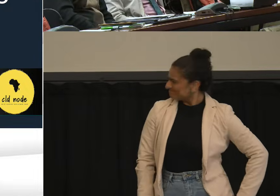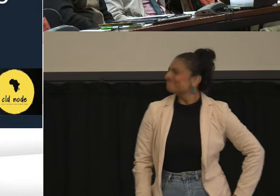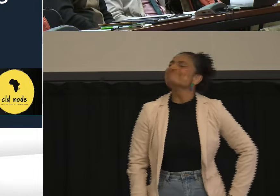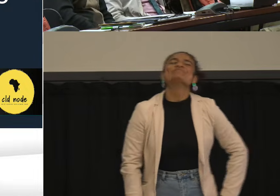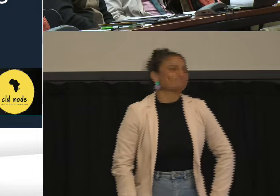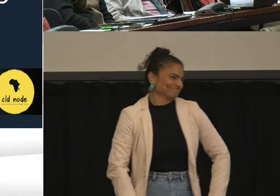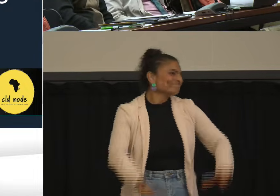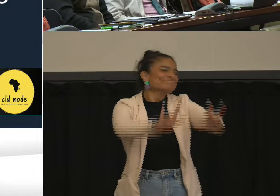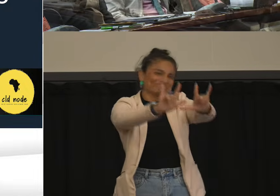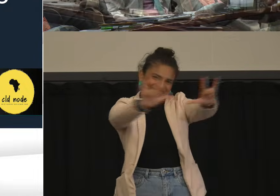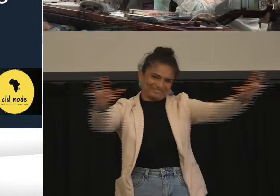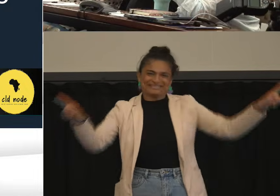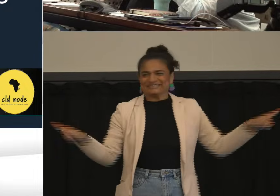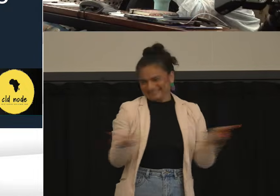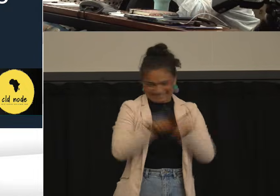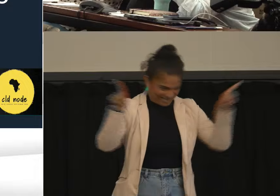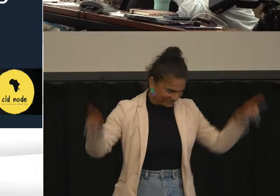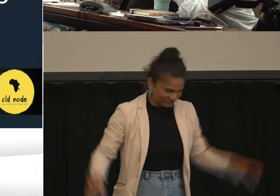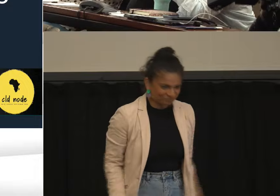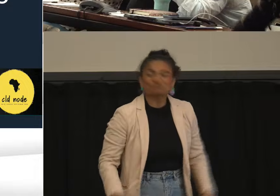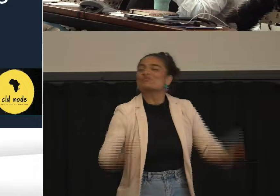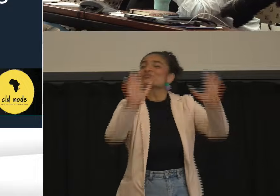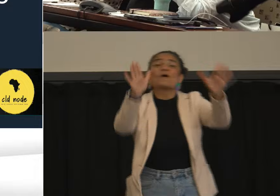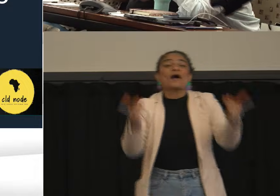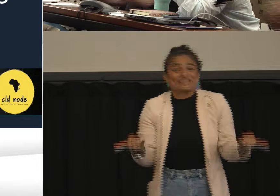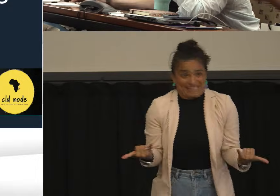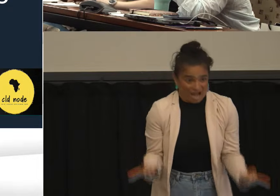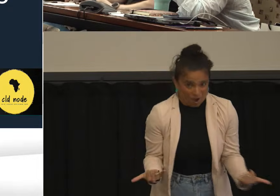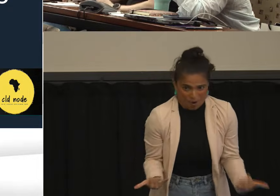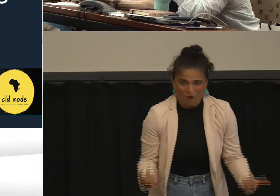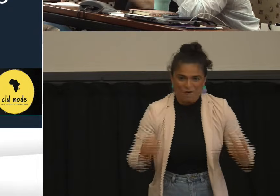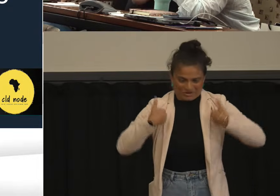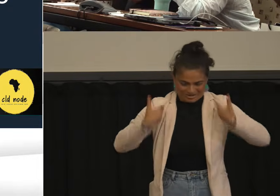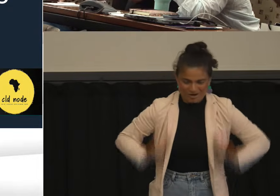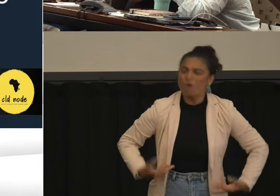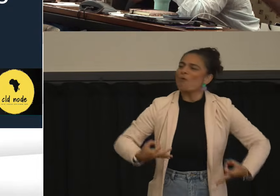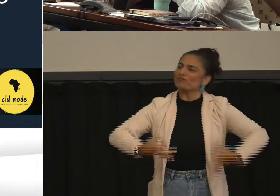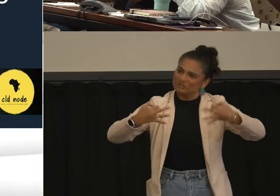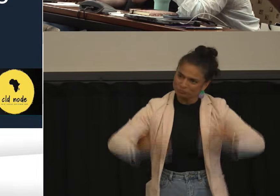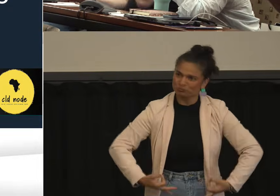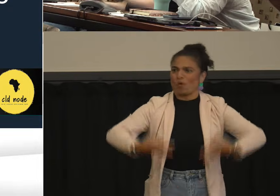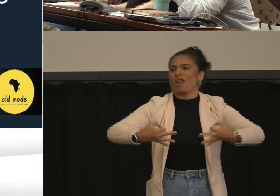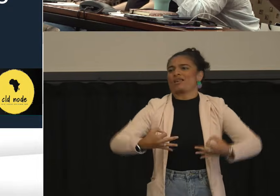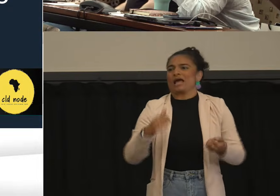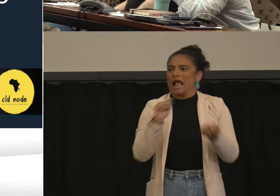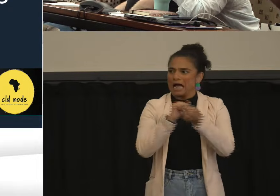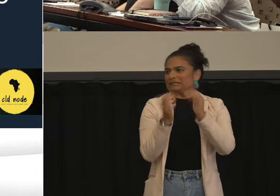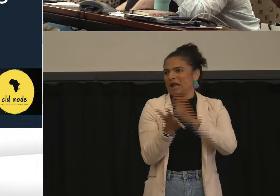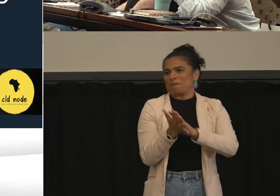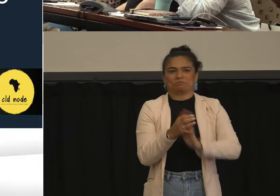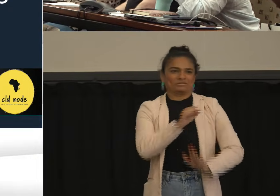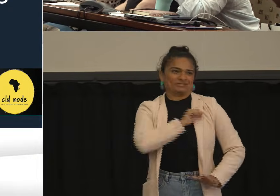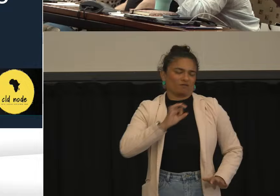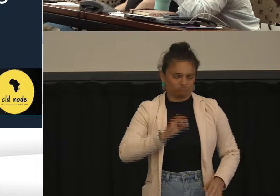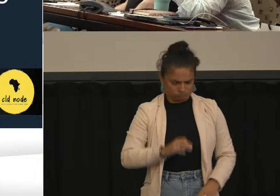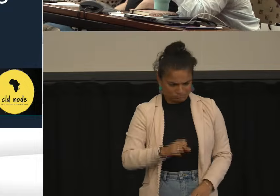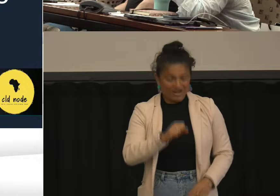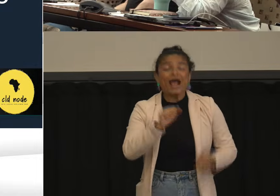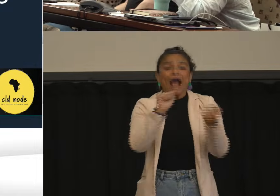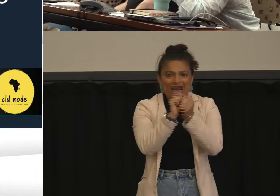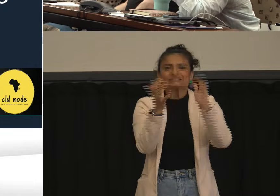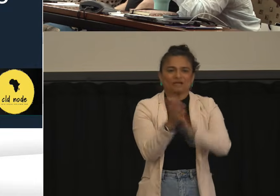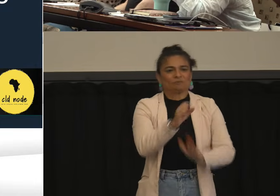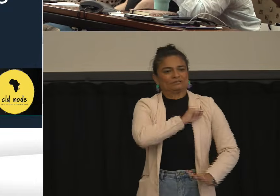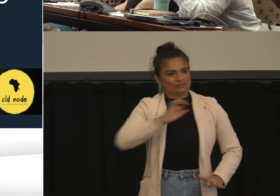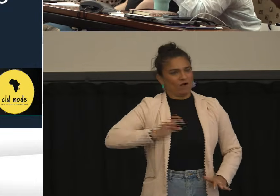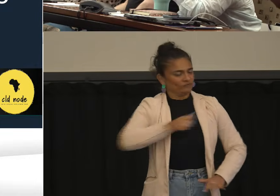to see me? Oh, now I know. Now I love you guys the same. Okay, so I'm here